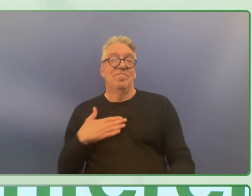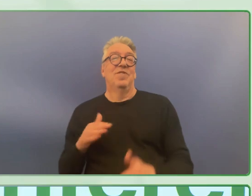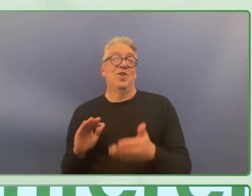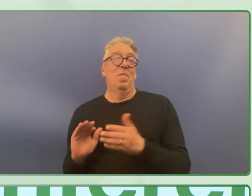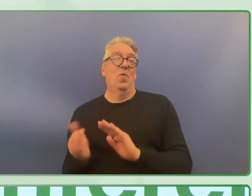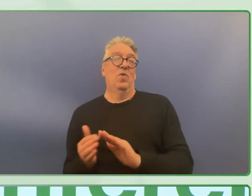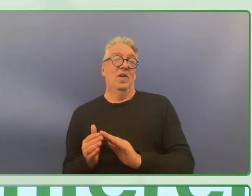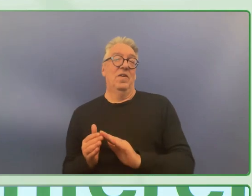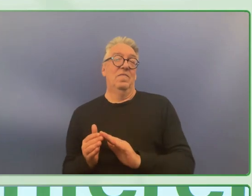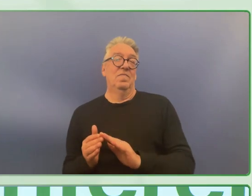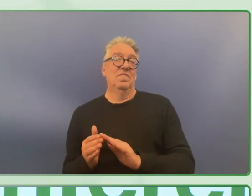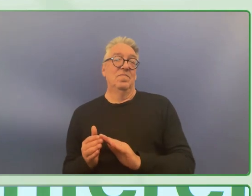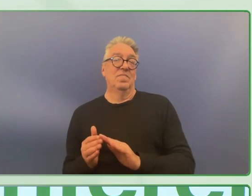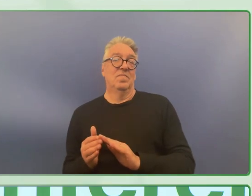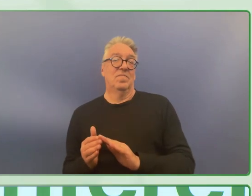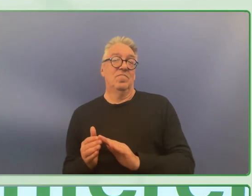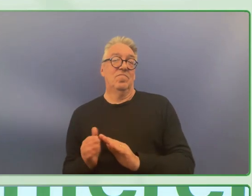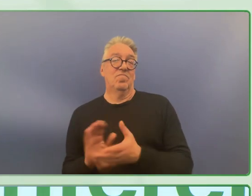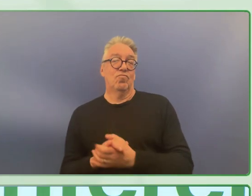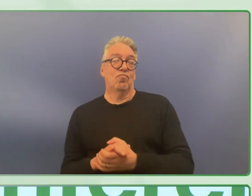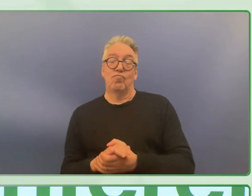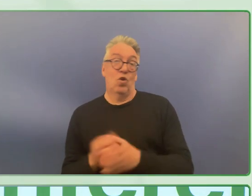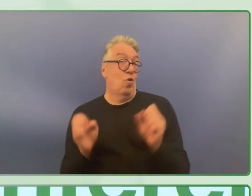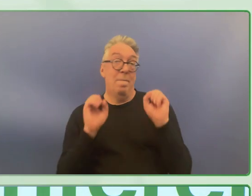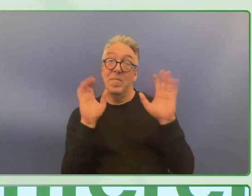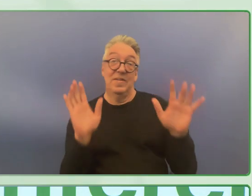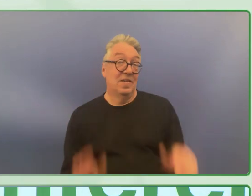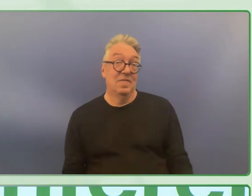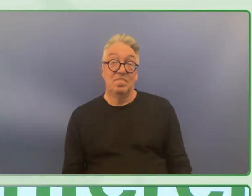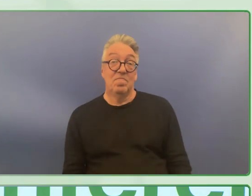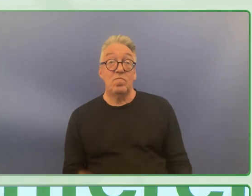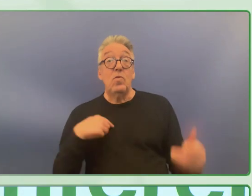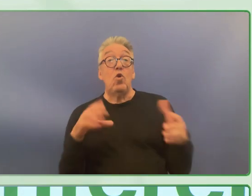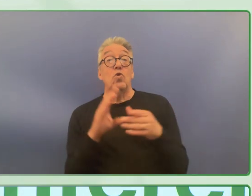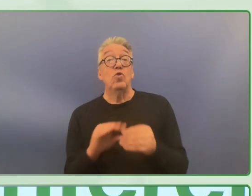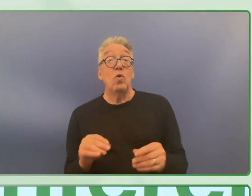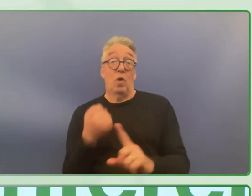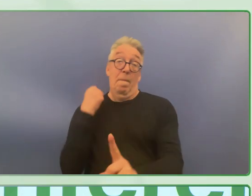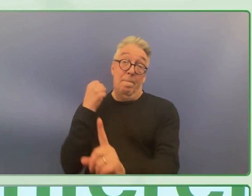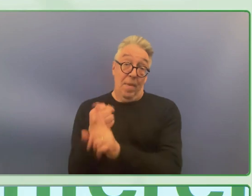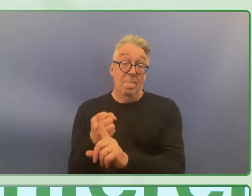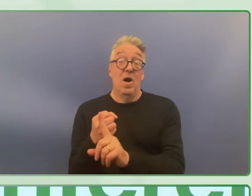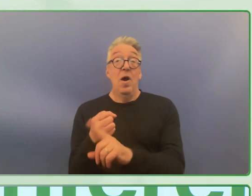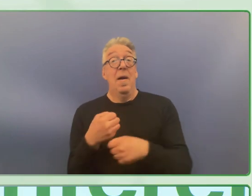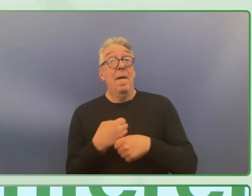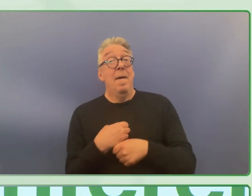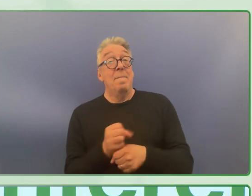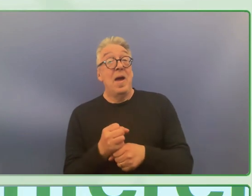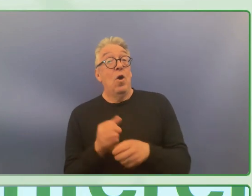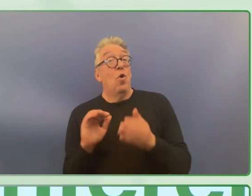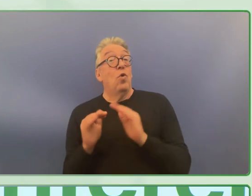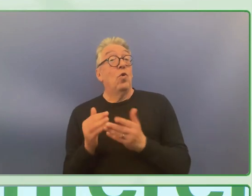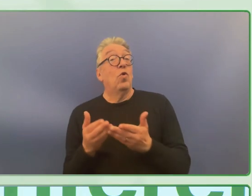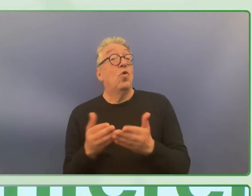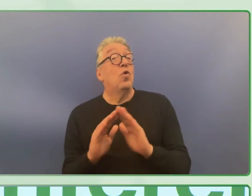really been amazing, and our stories are raising awareness, making our community more and more knowledgeable, so they're making more